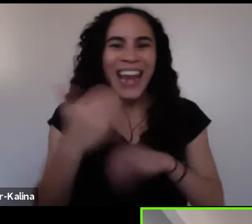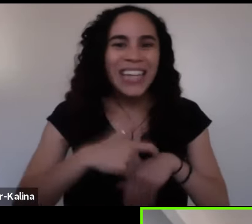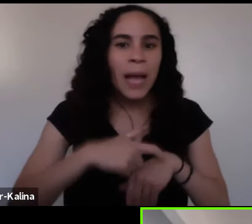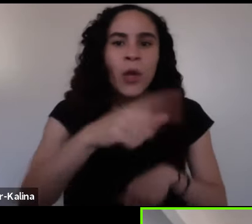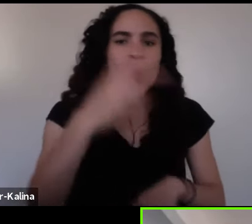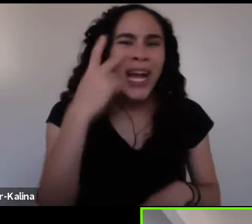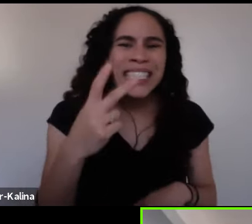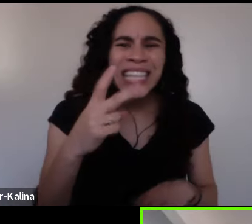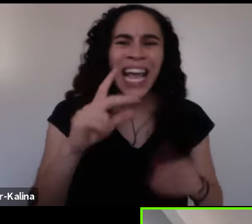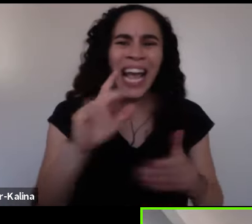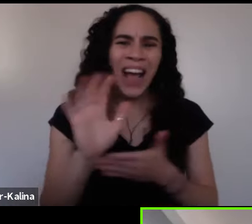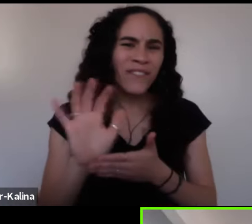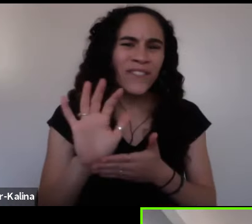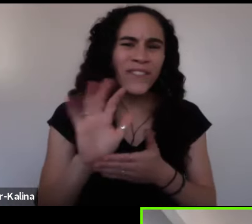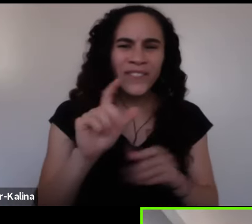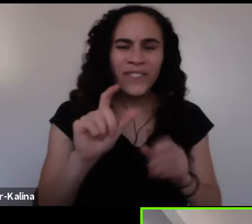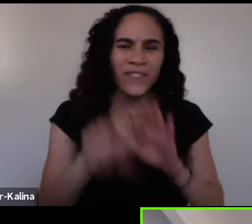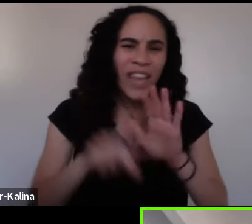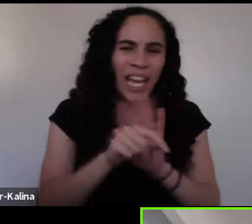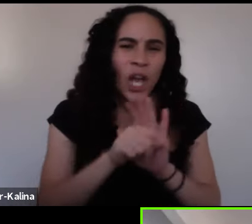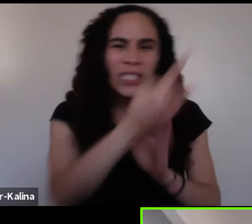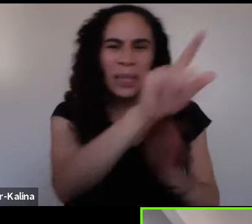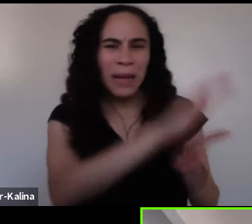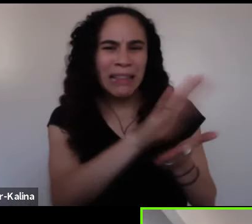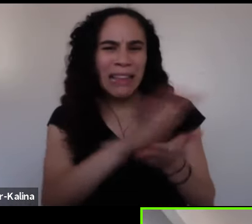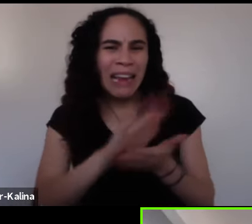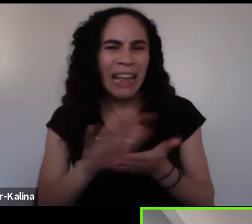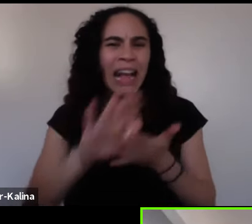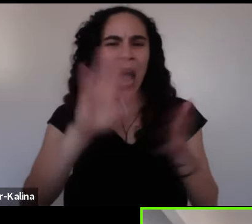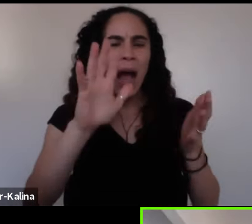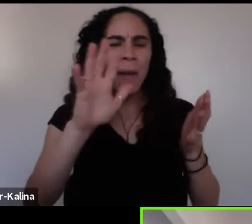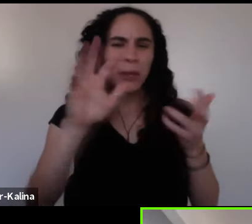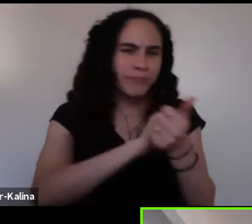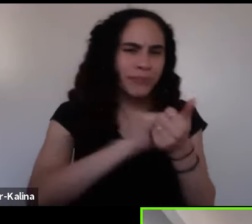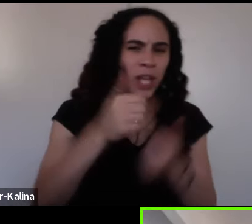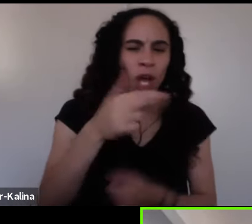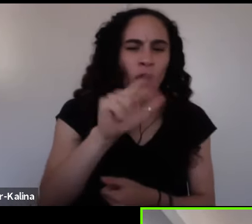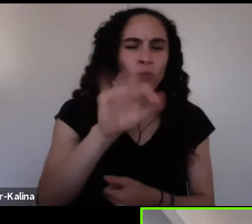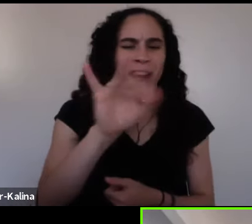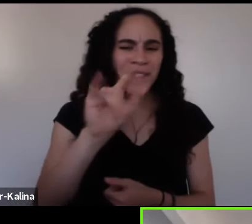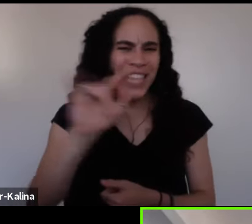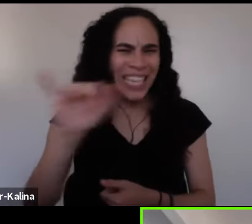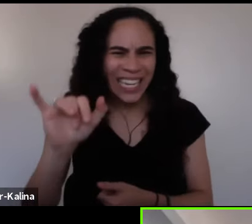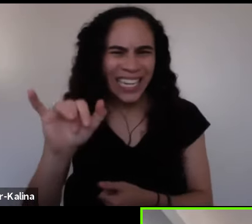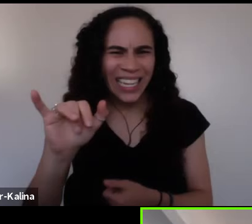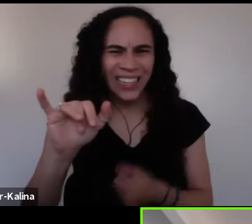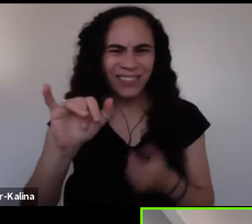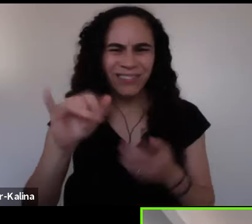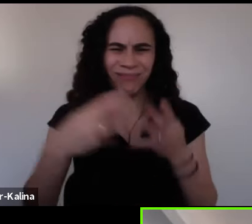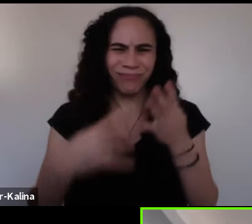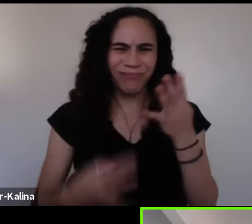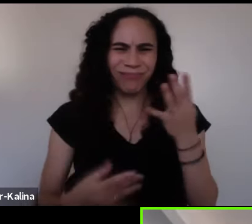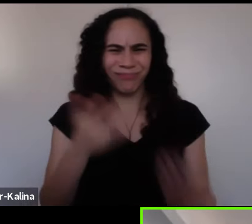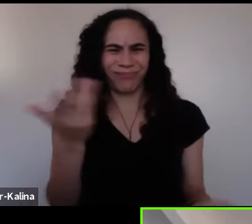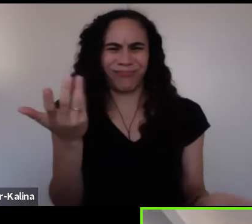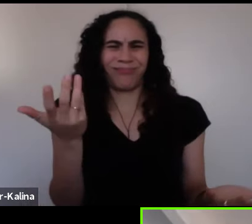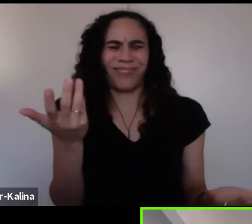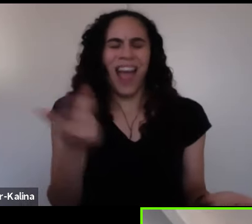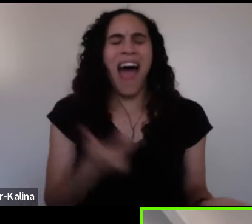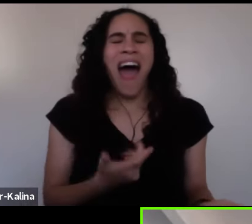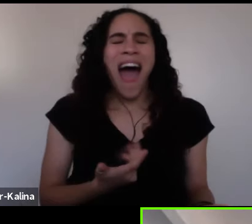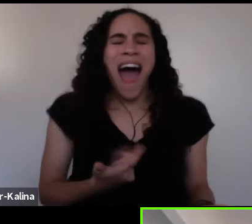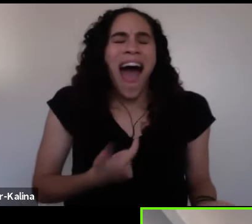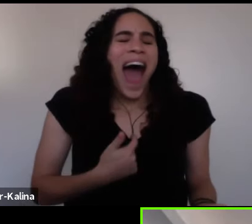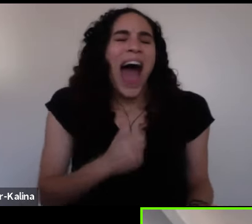up graffiti and doing all that nonsense, right? I'm not saying that, you know, I'm not